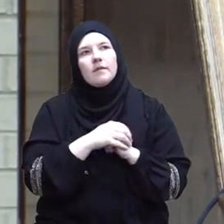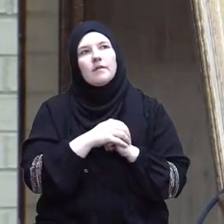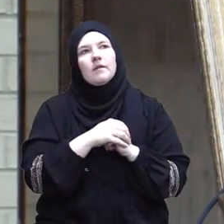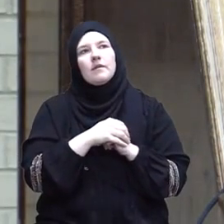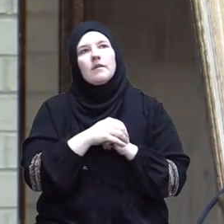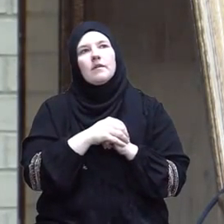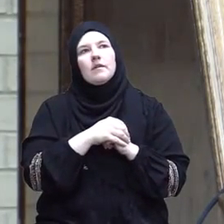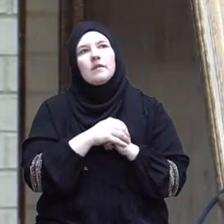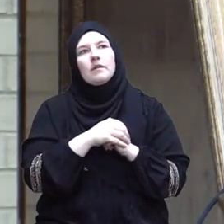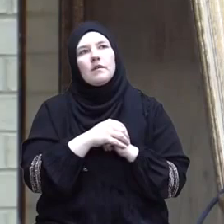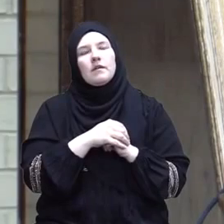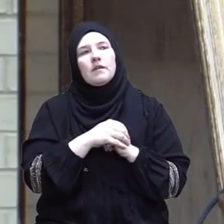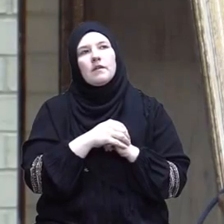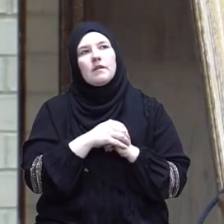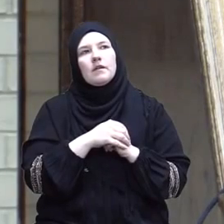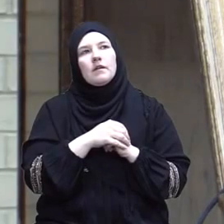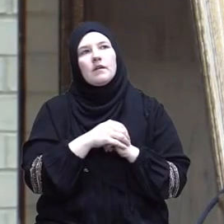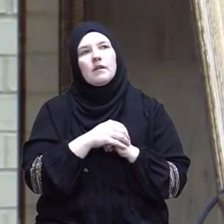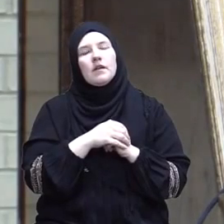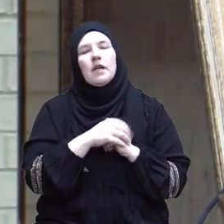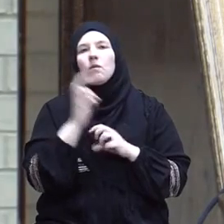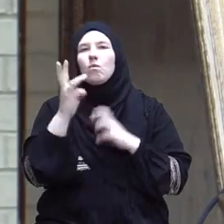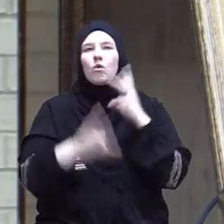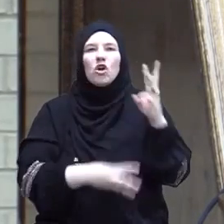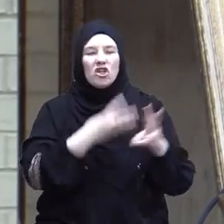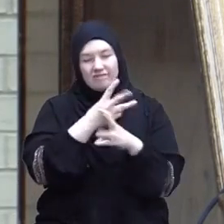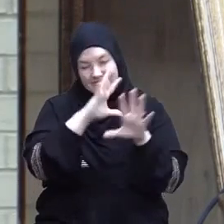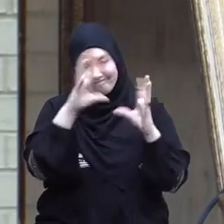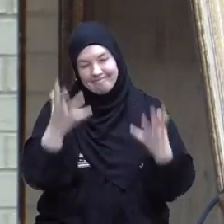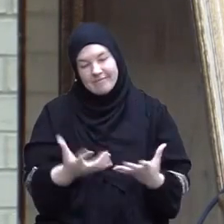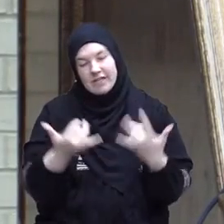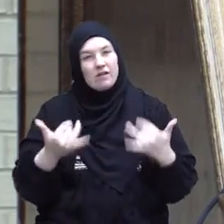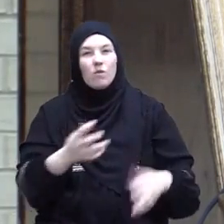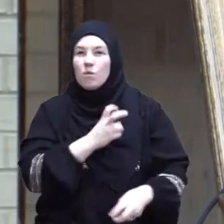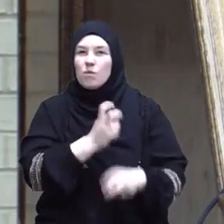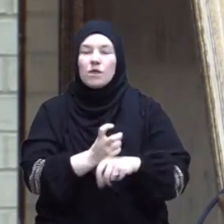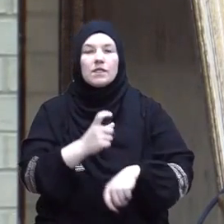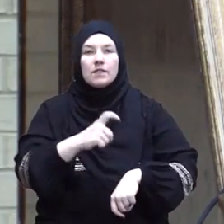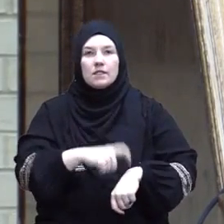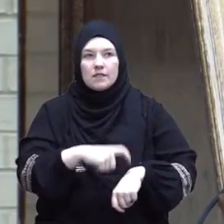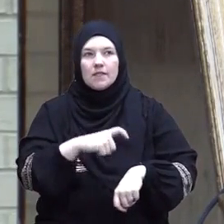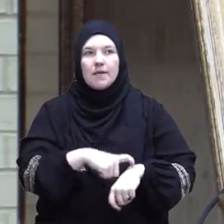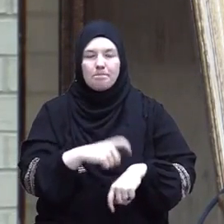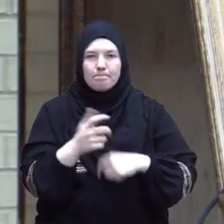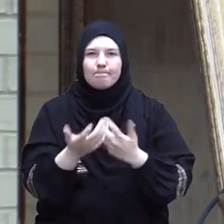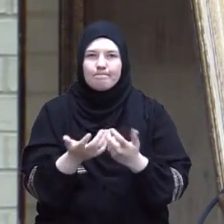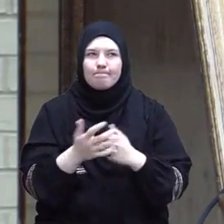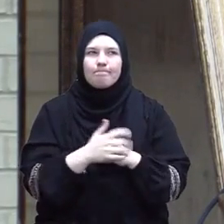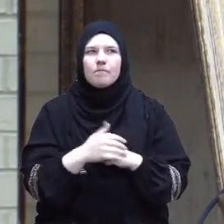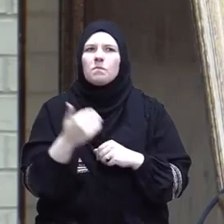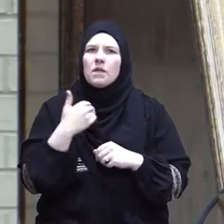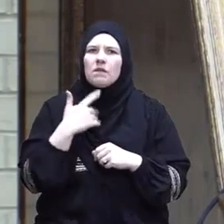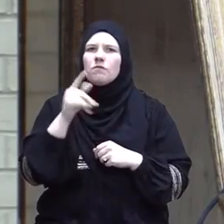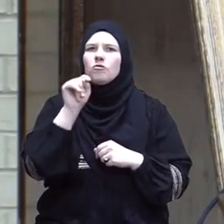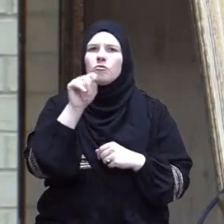almost equally unsettling for people around the world, because there is a trend,